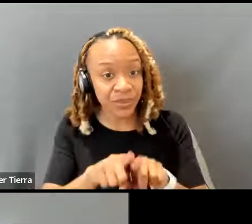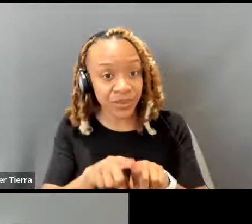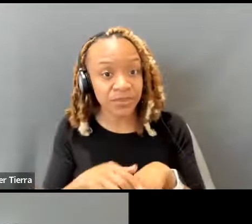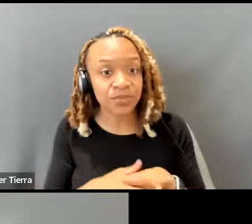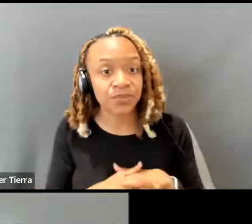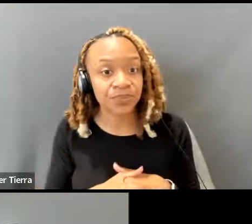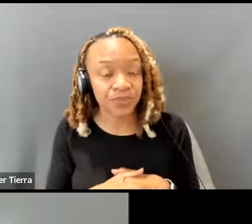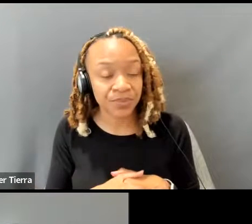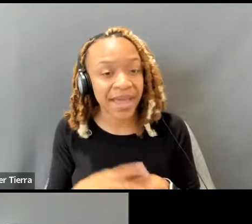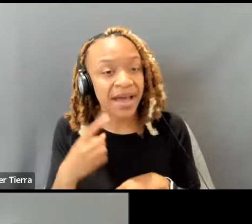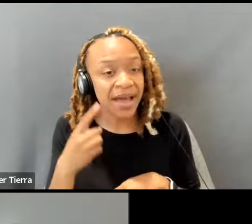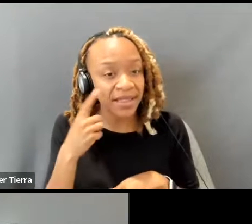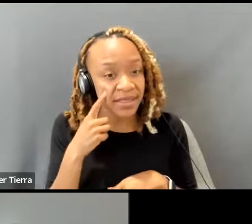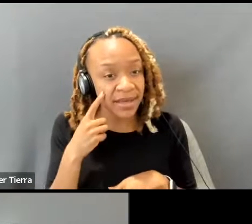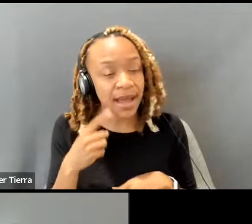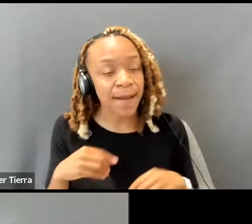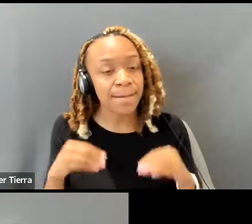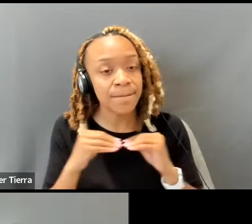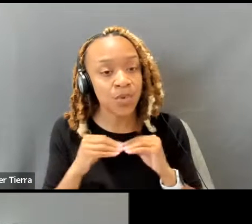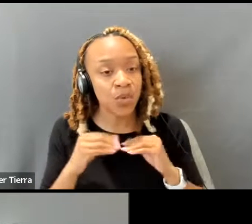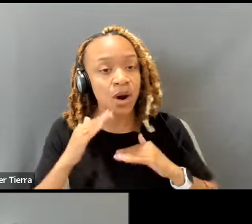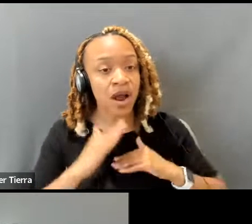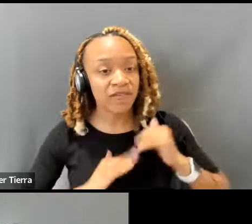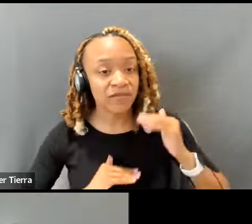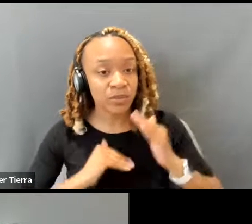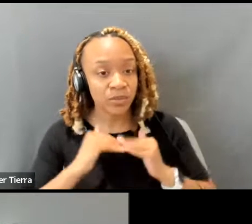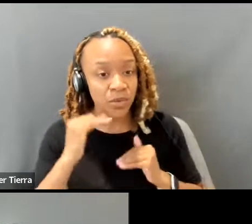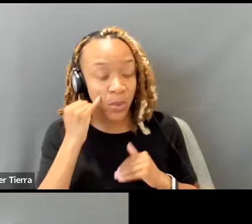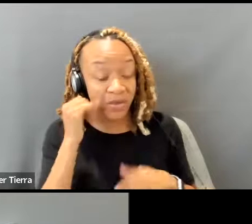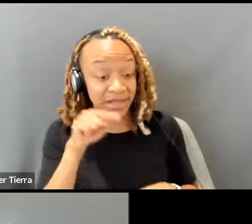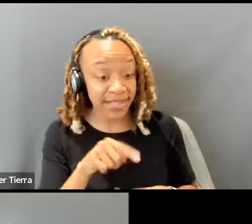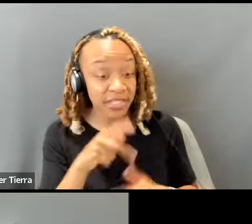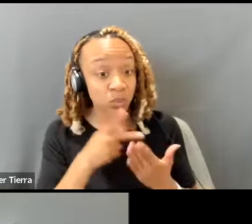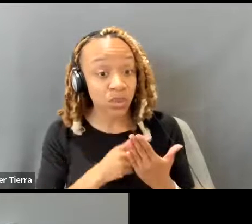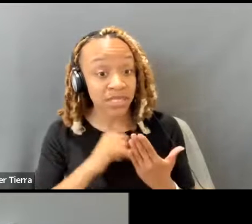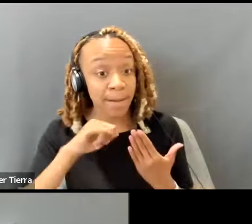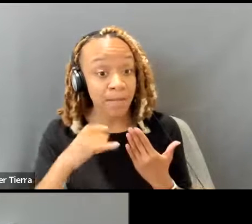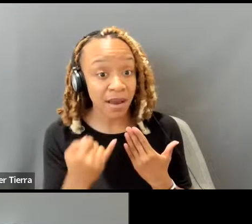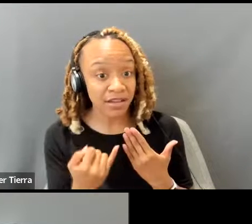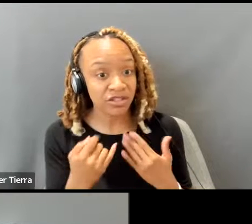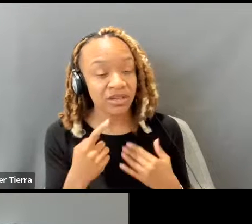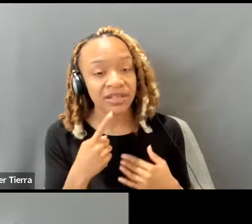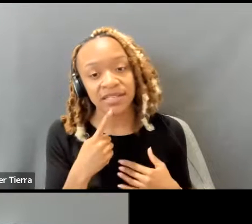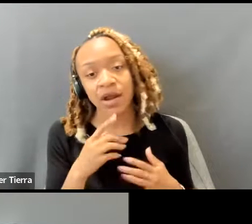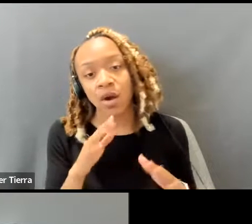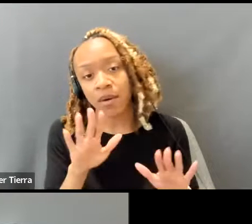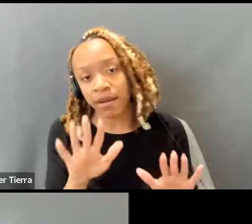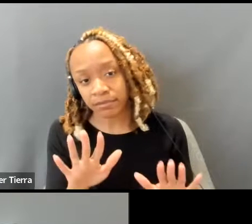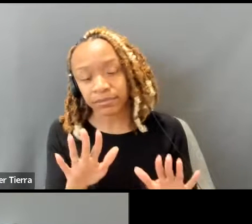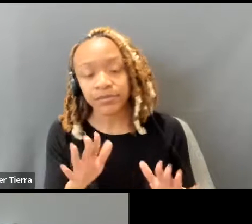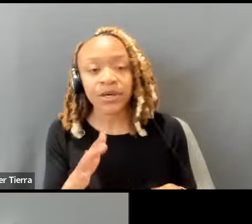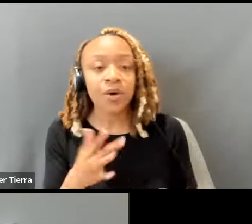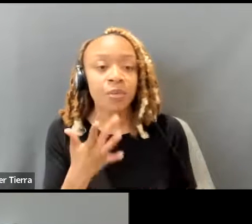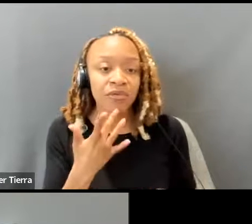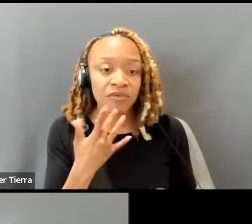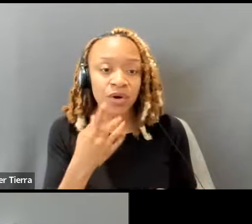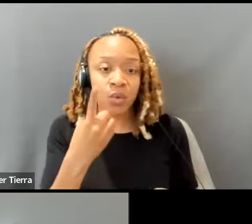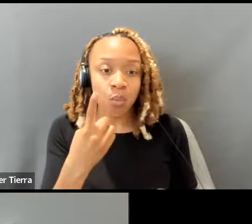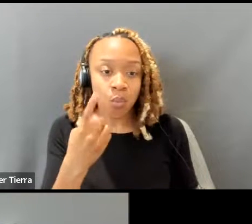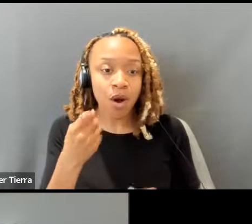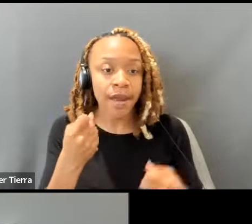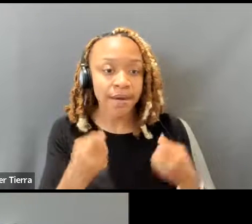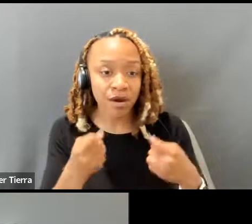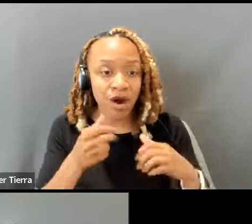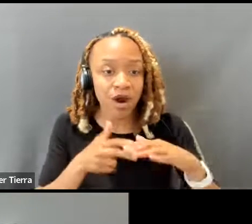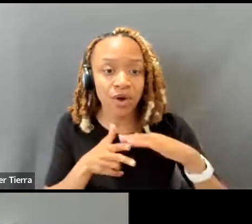much more comfortable if this were a project that said, okay, we want a single car garage, because the 2-car